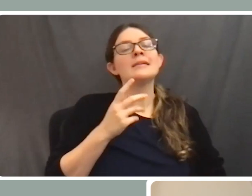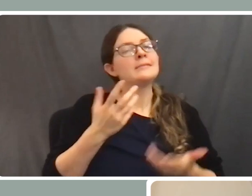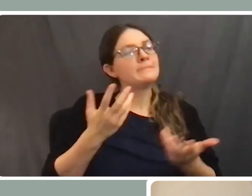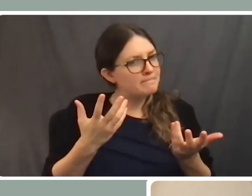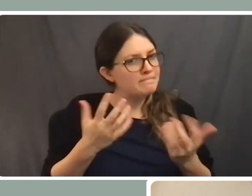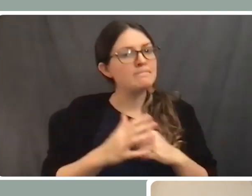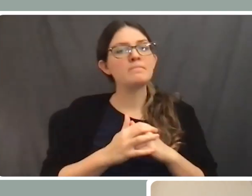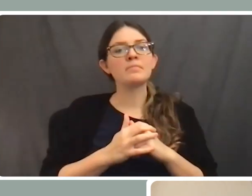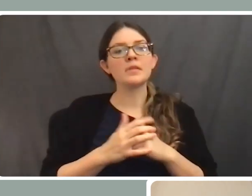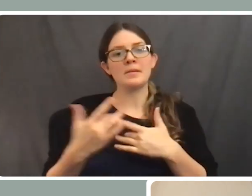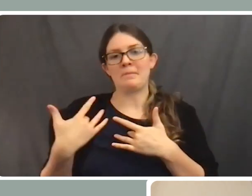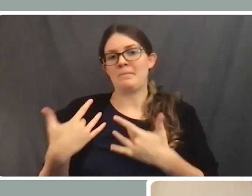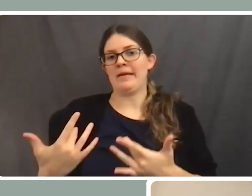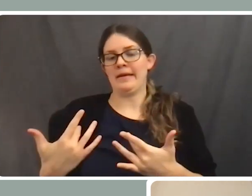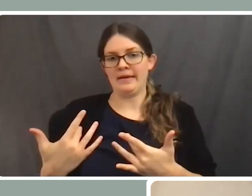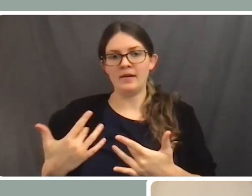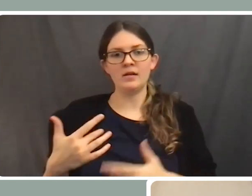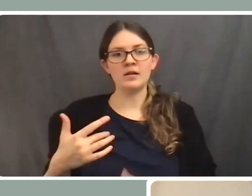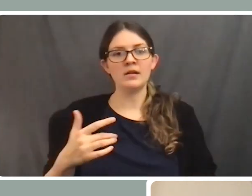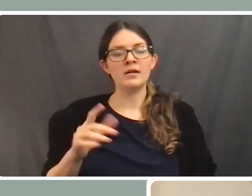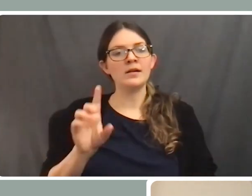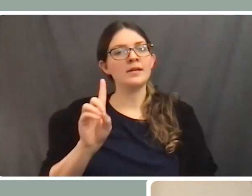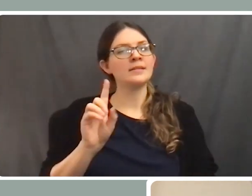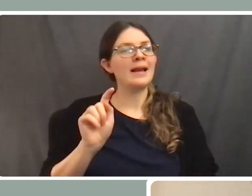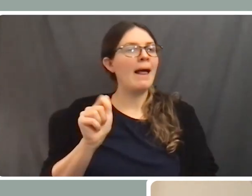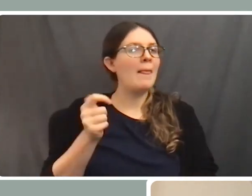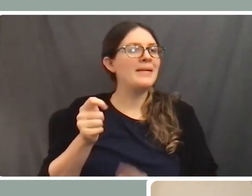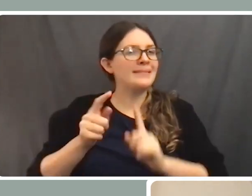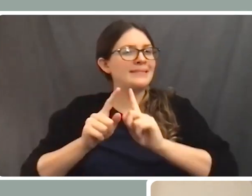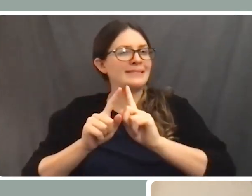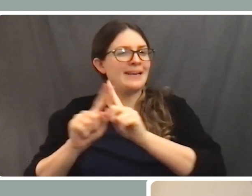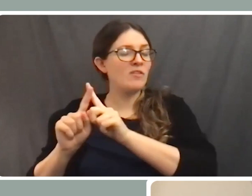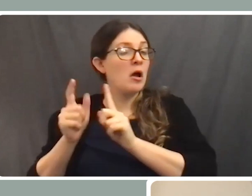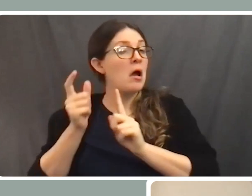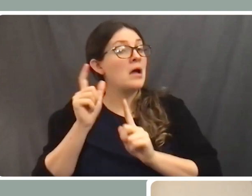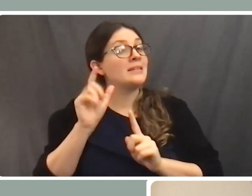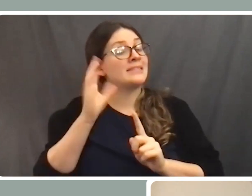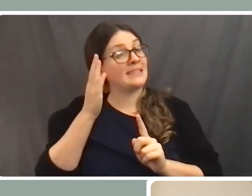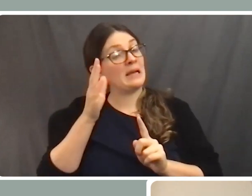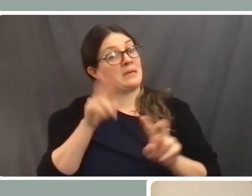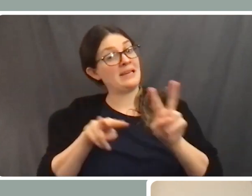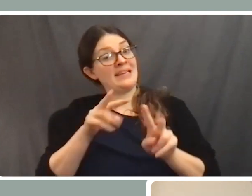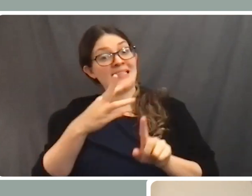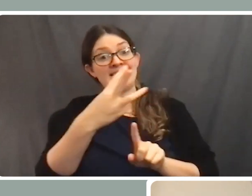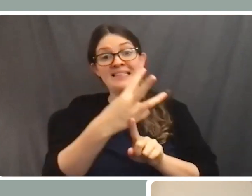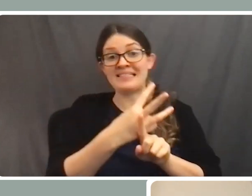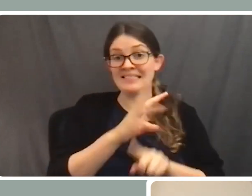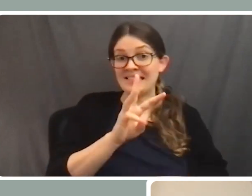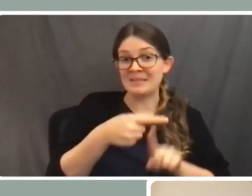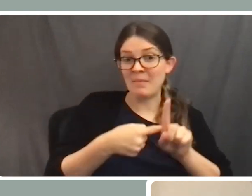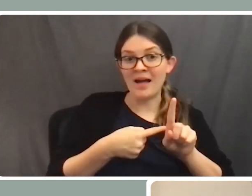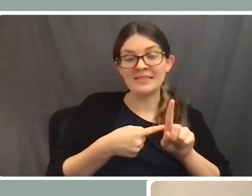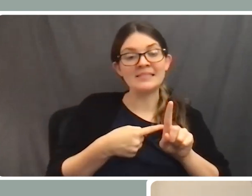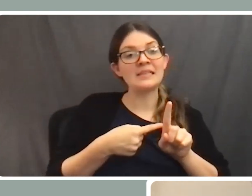In general, those data have been mixed, but they tend to point to the fact that 6 months is at the very least,